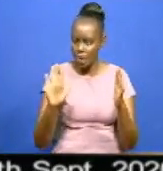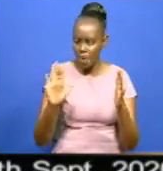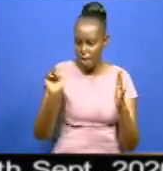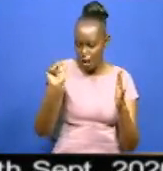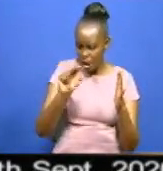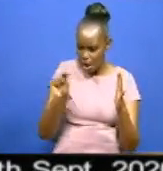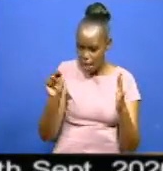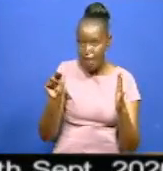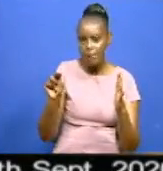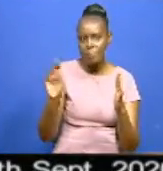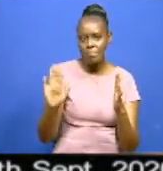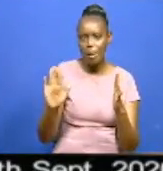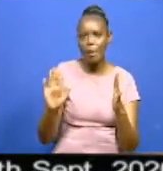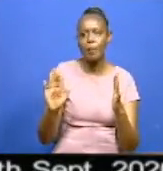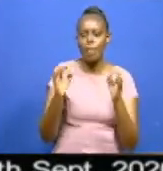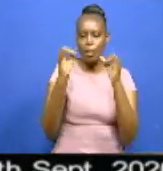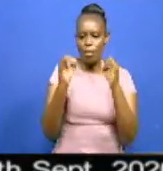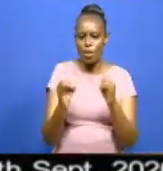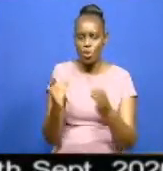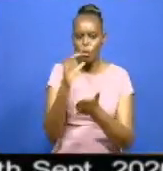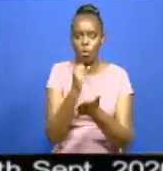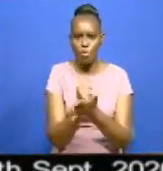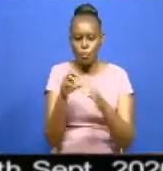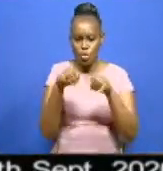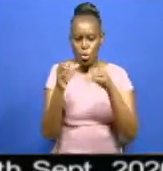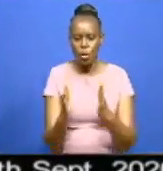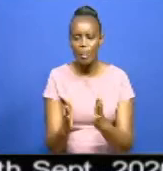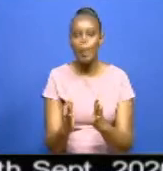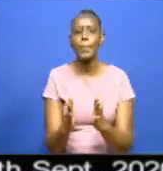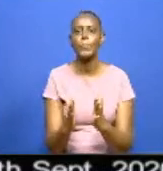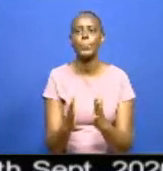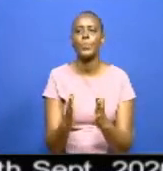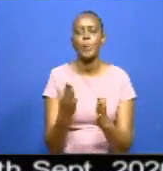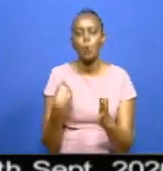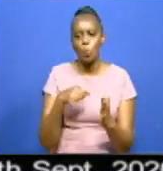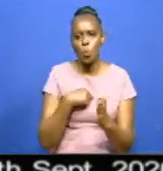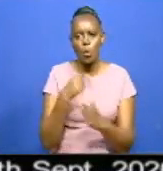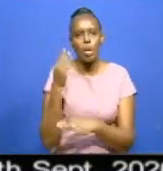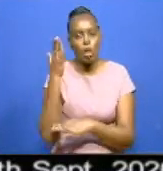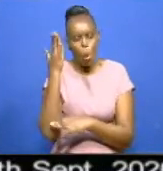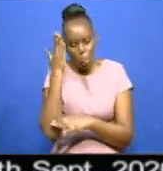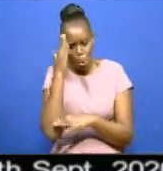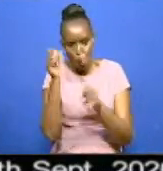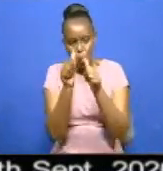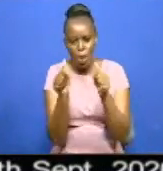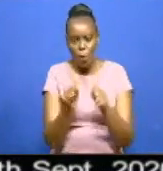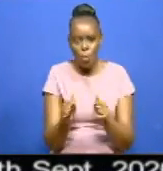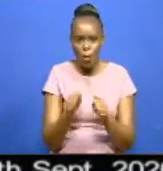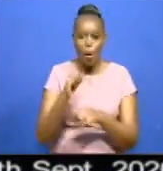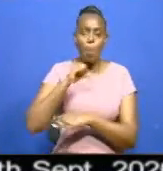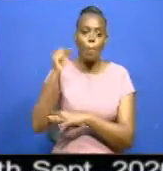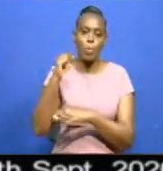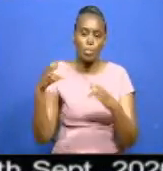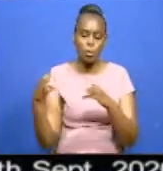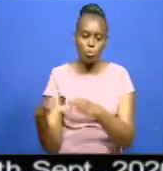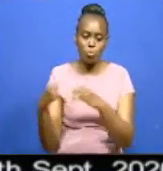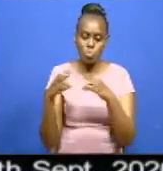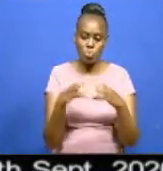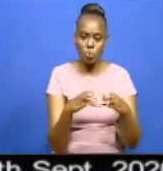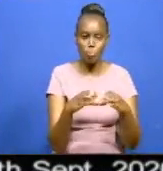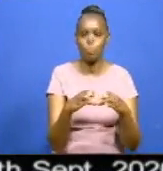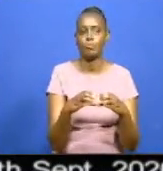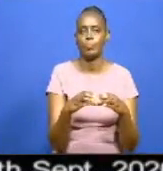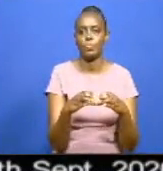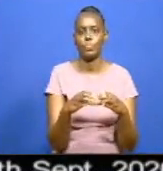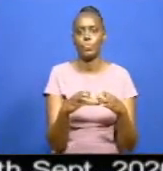And we know for fact that political parties